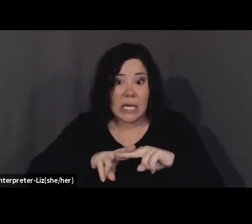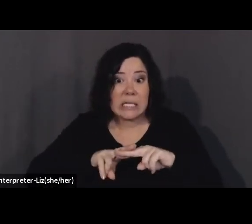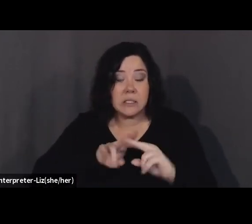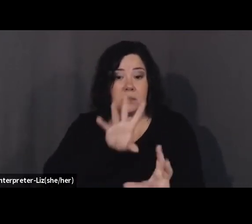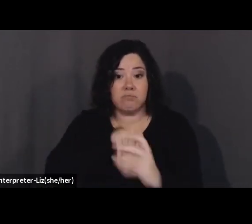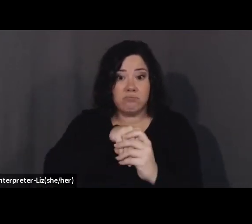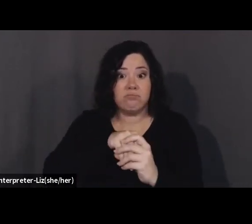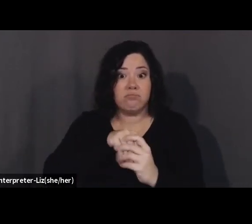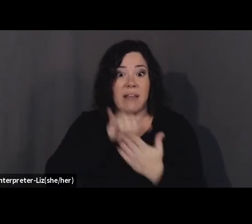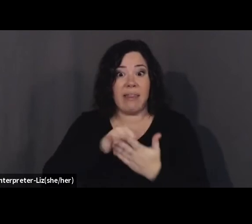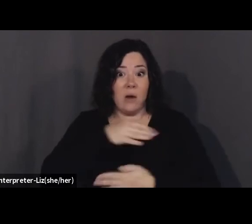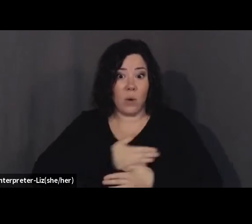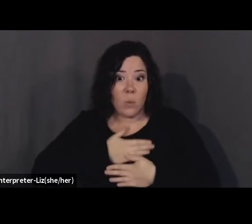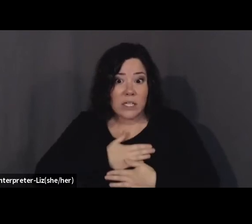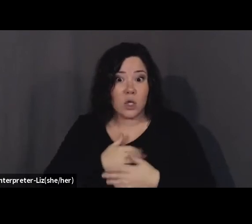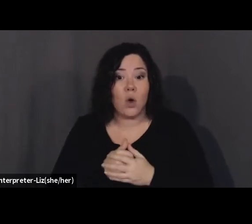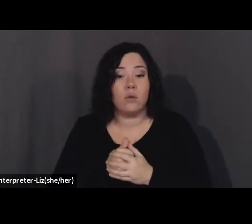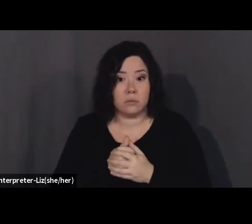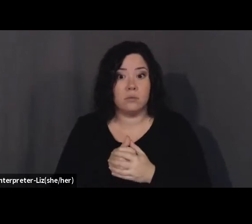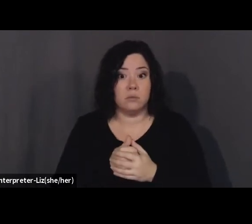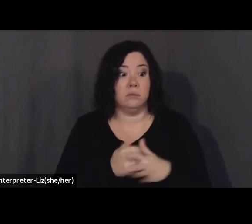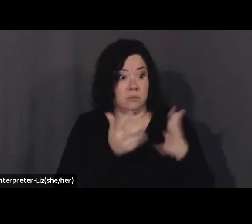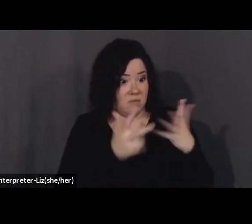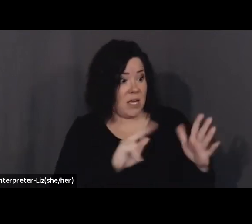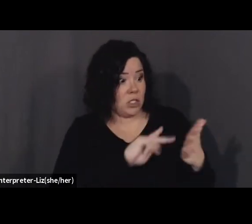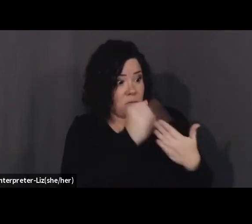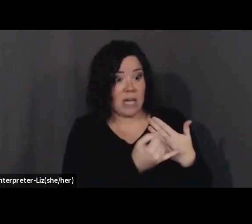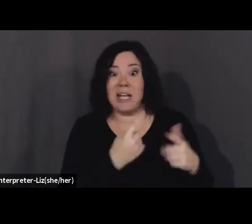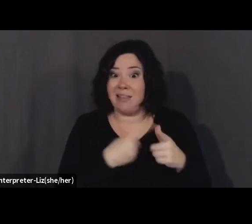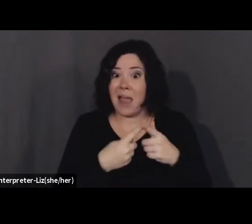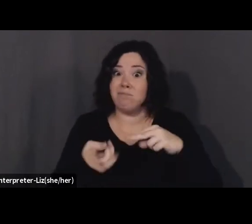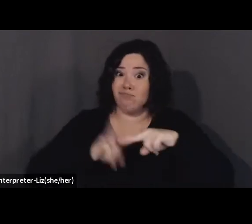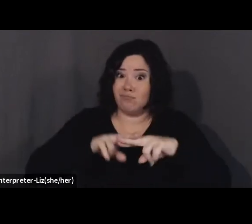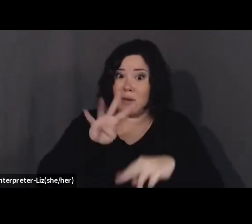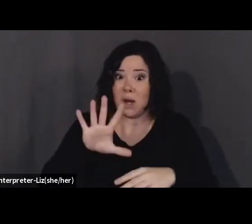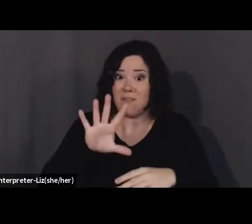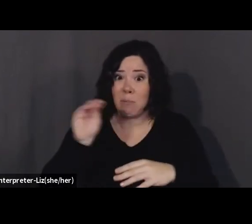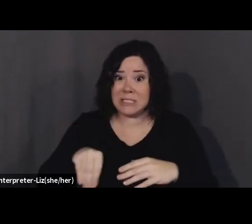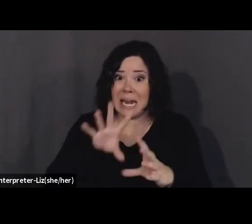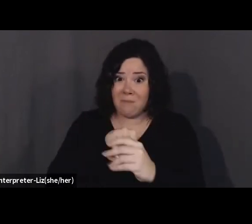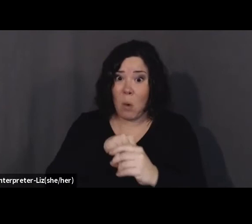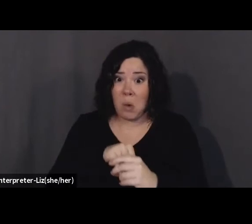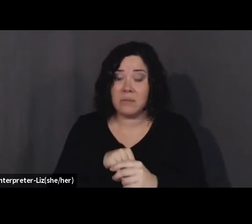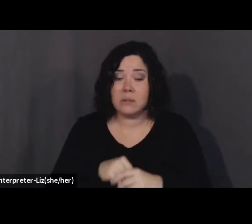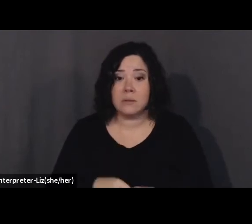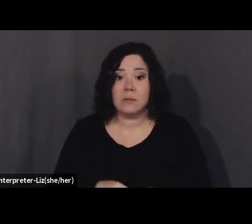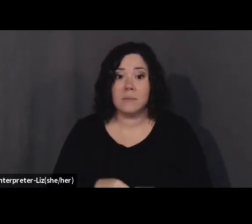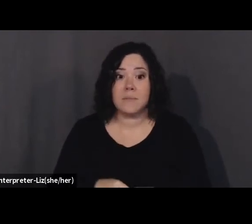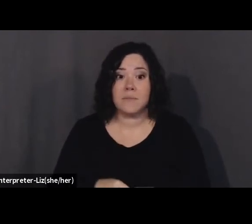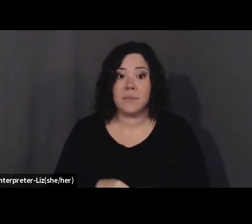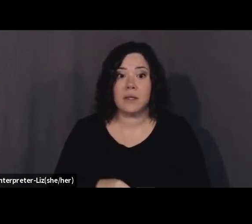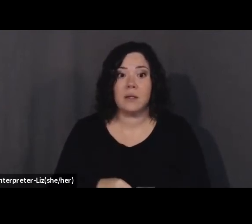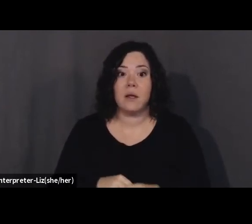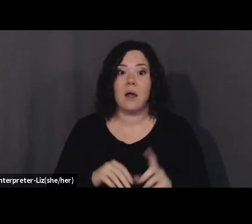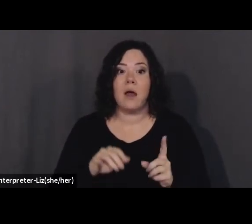recreational activities immediately following the project. However, that program, those results